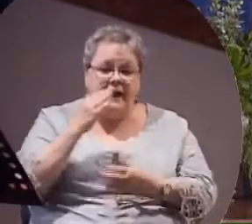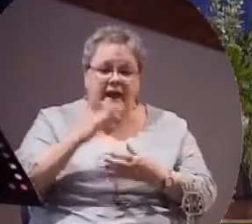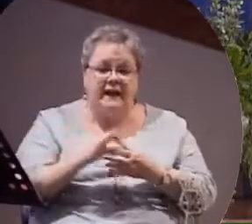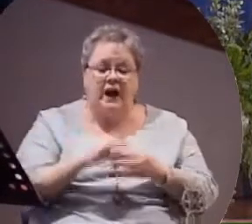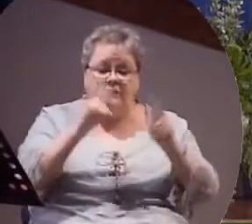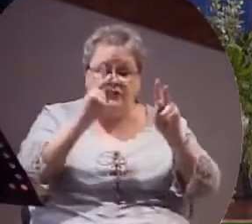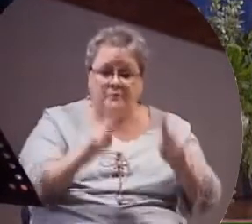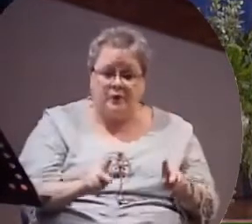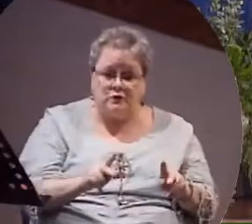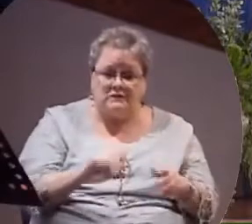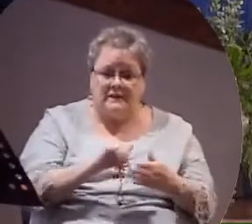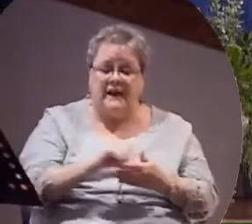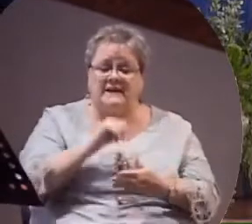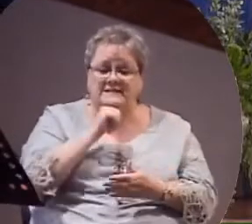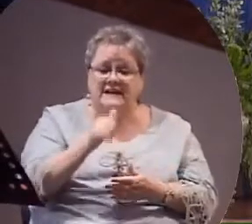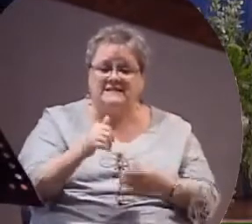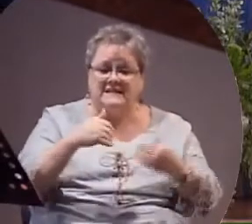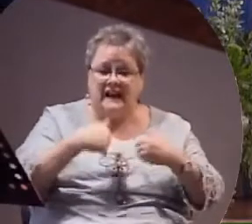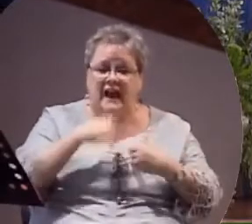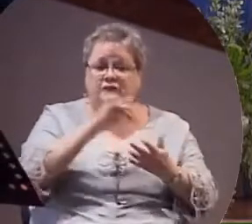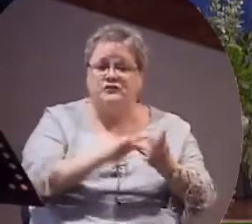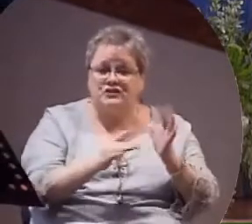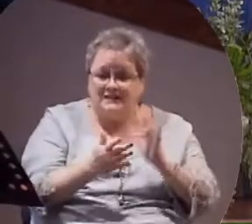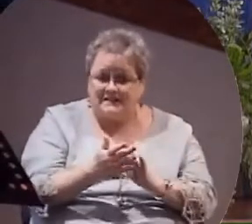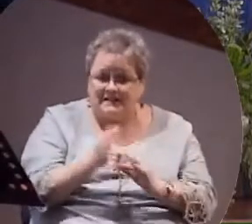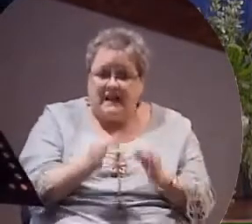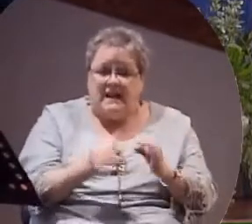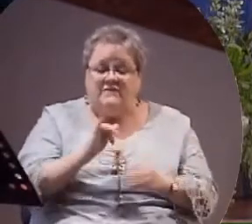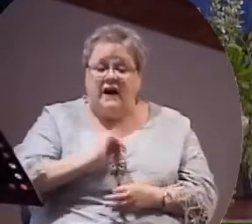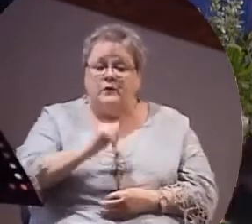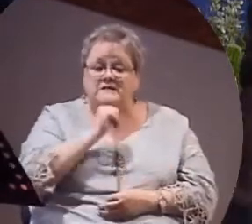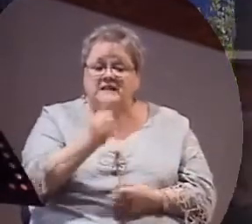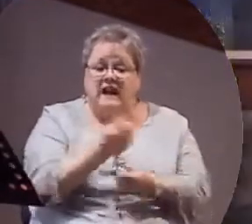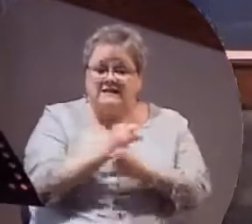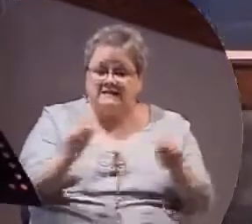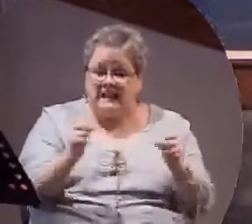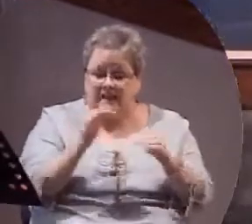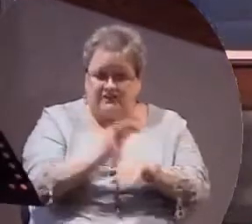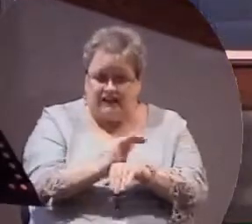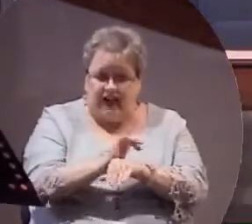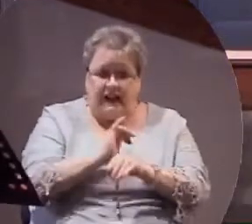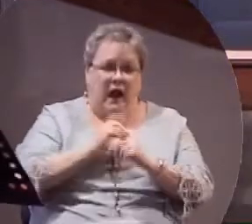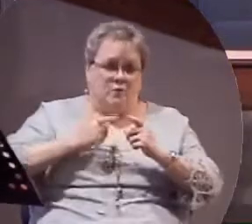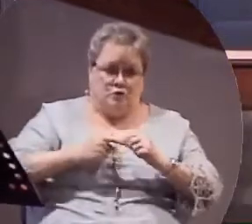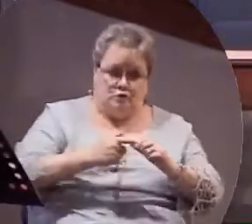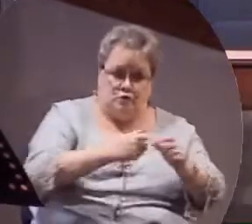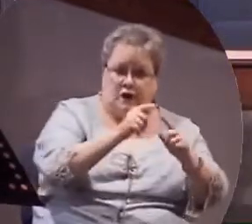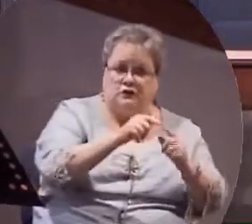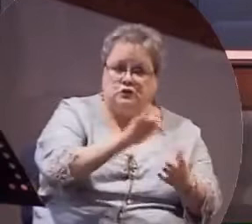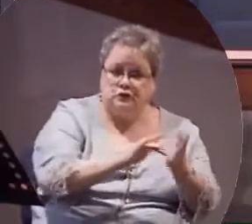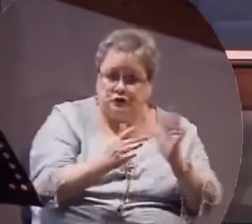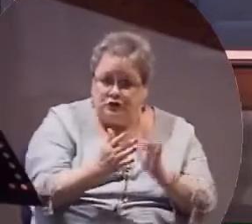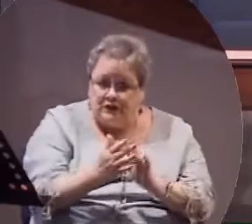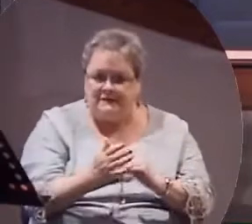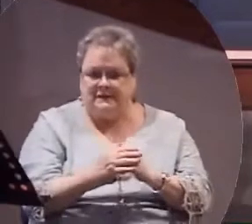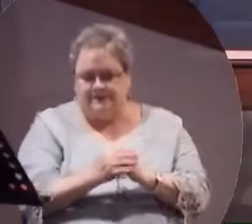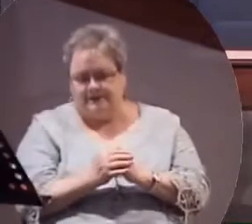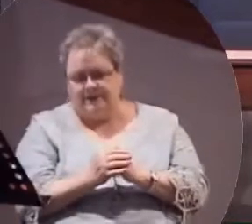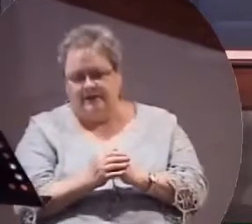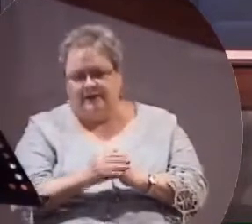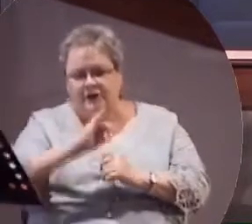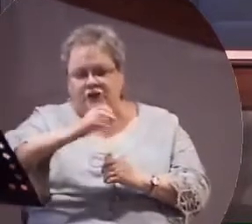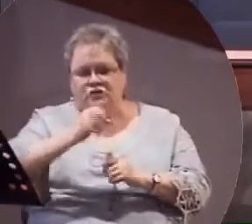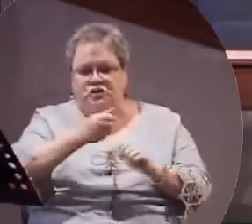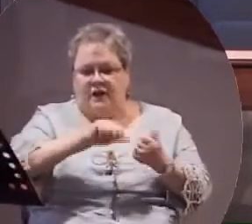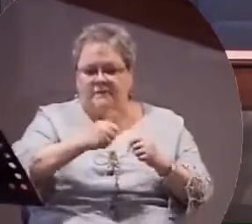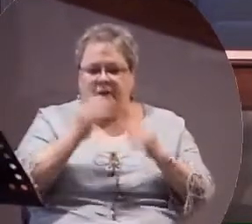that individual. I'm telling you, if I was unsaved tonight, I would run to Jesus and get out from under the wrath of Almighty God. Old John the